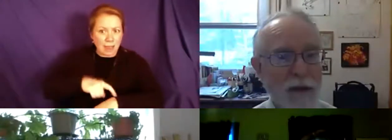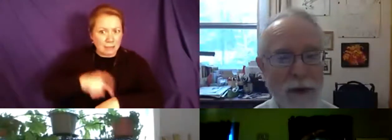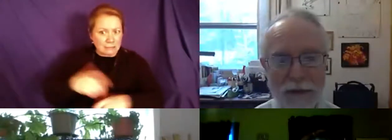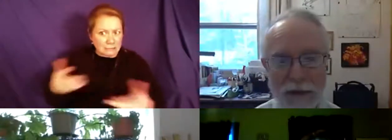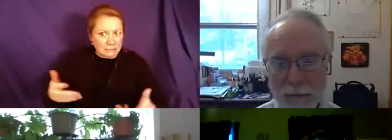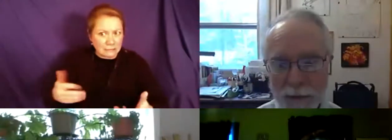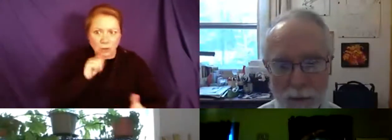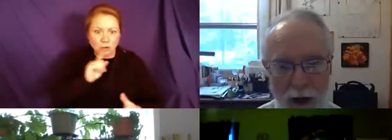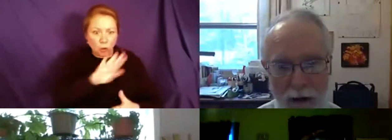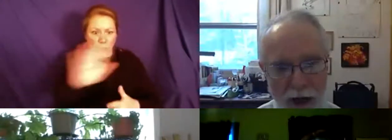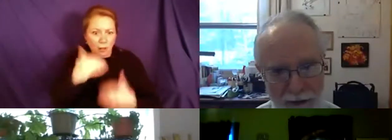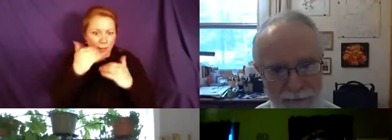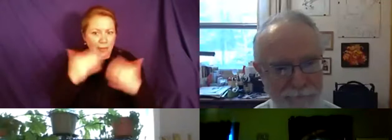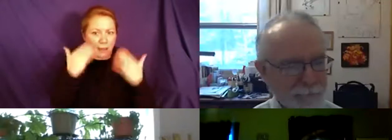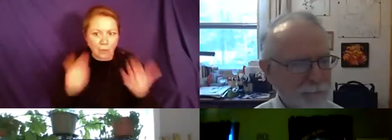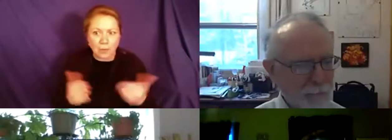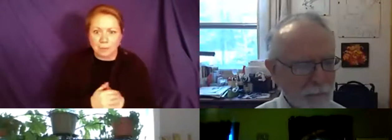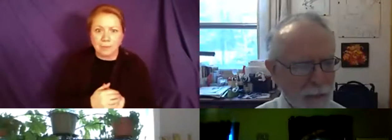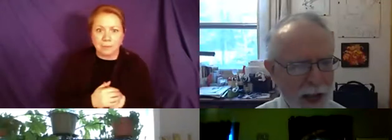time constraints that people are under.